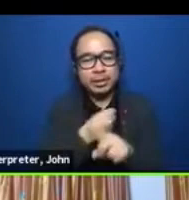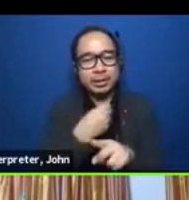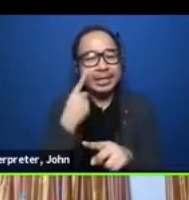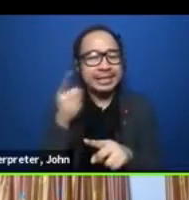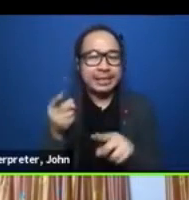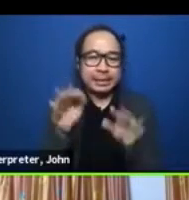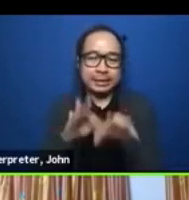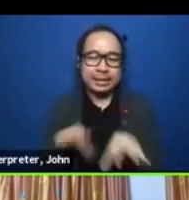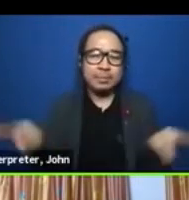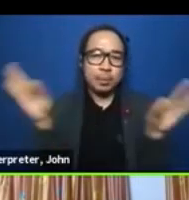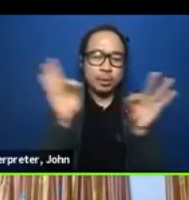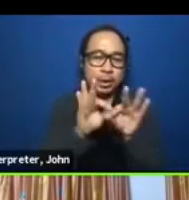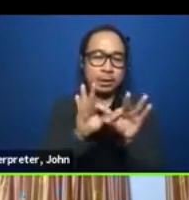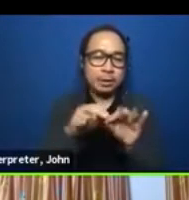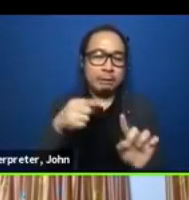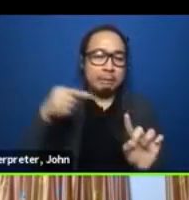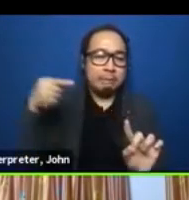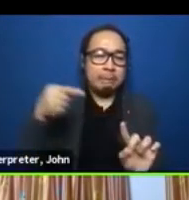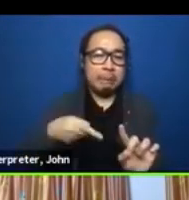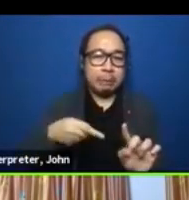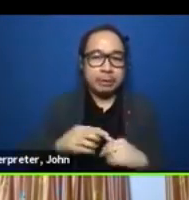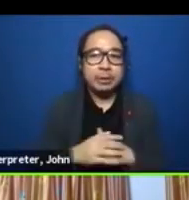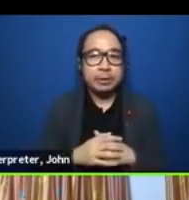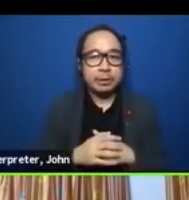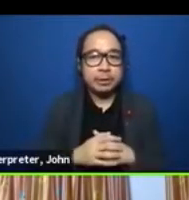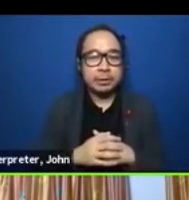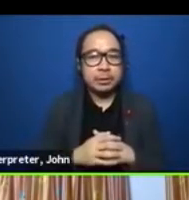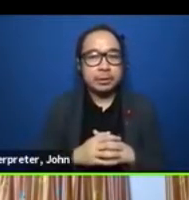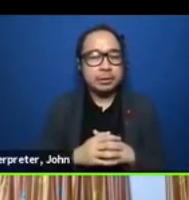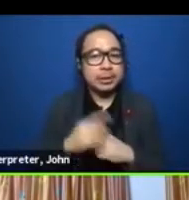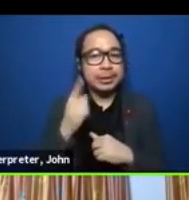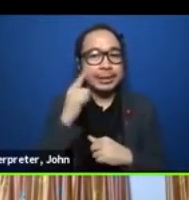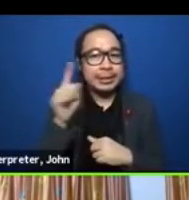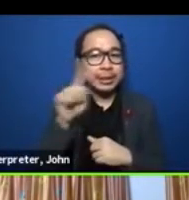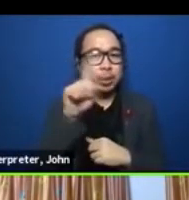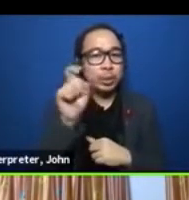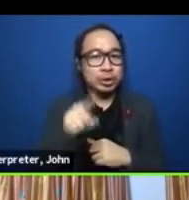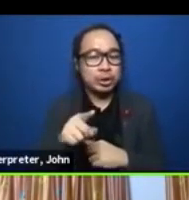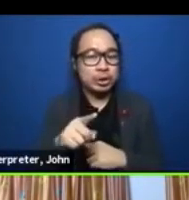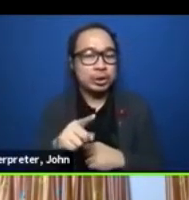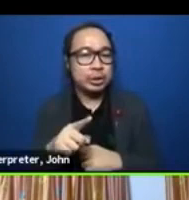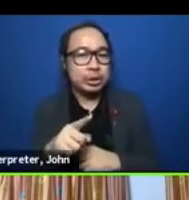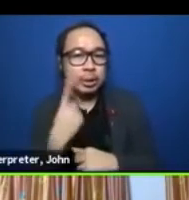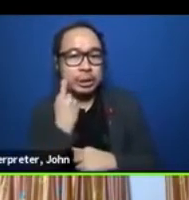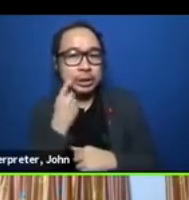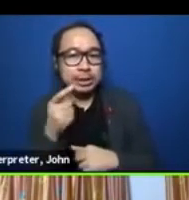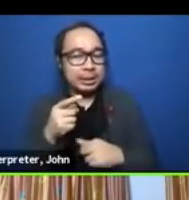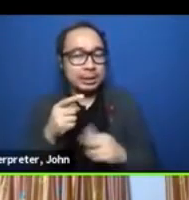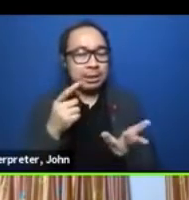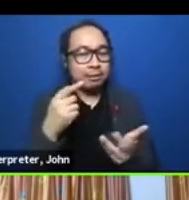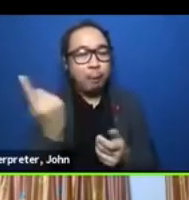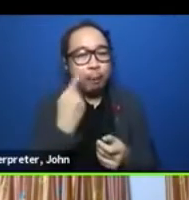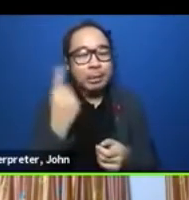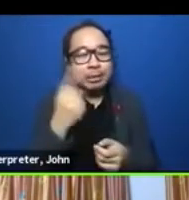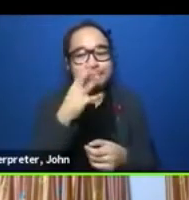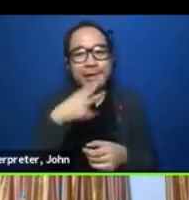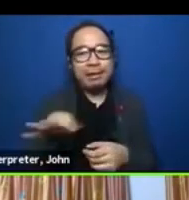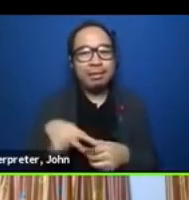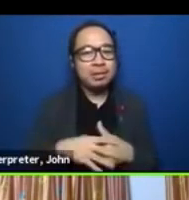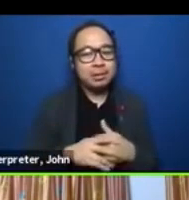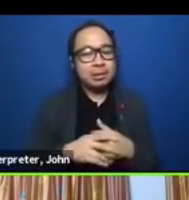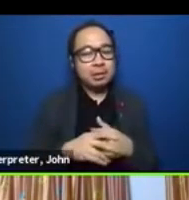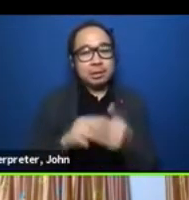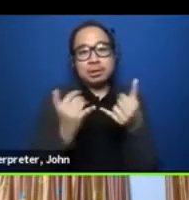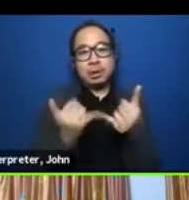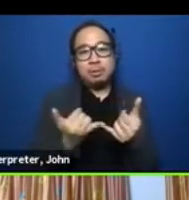important point, which as the questioner has said, that it is often neglected. Okay. Would somebody else